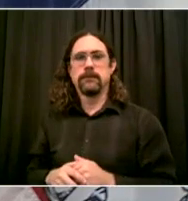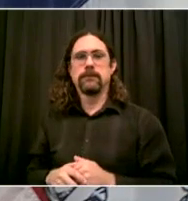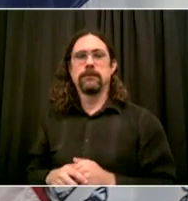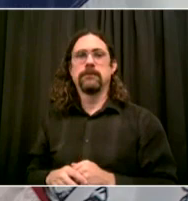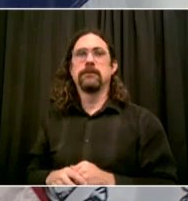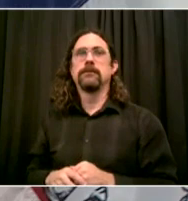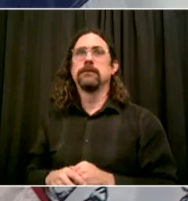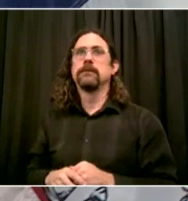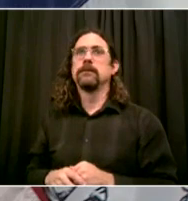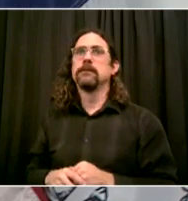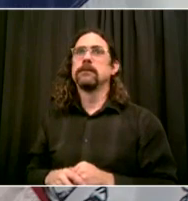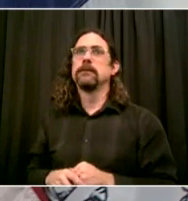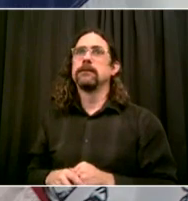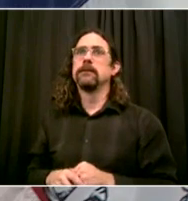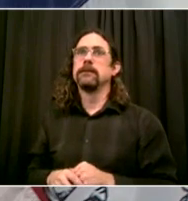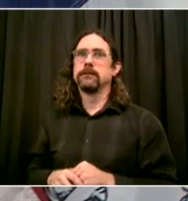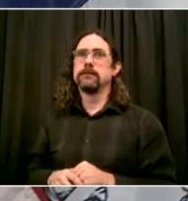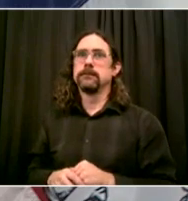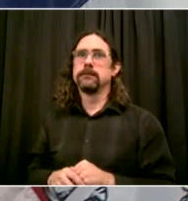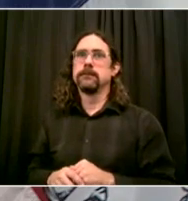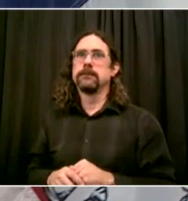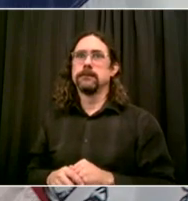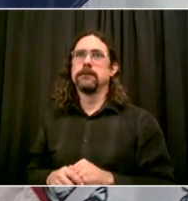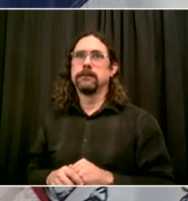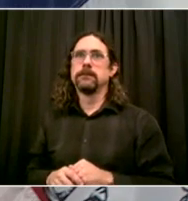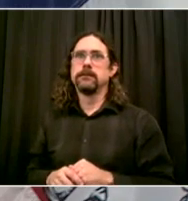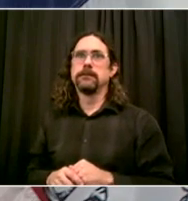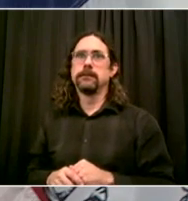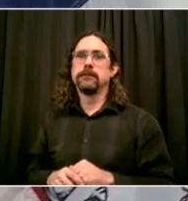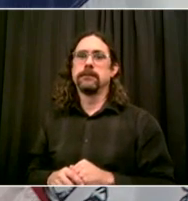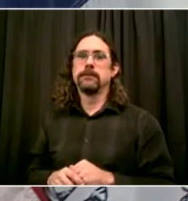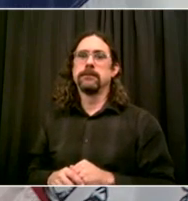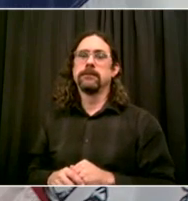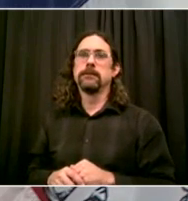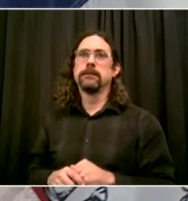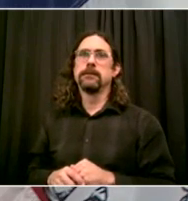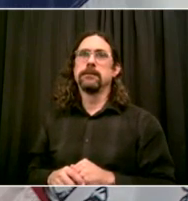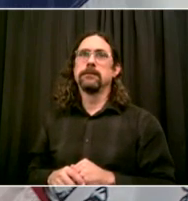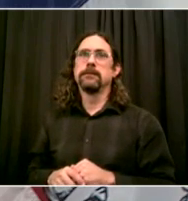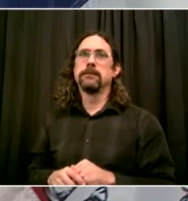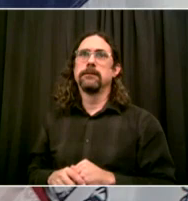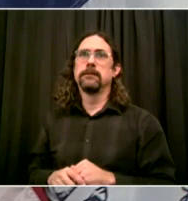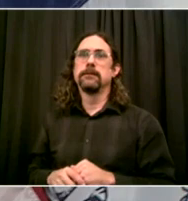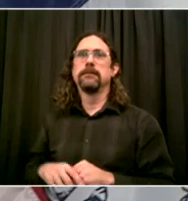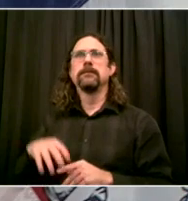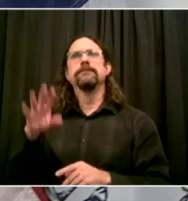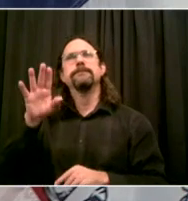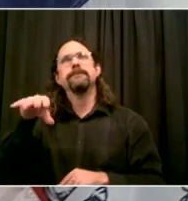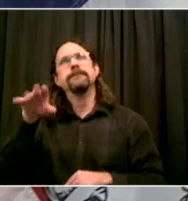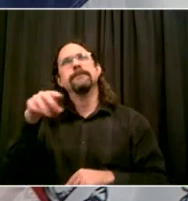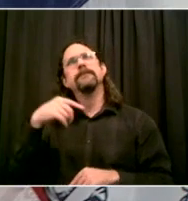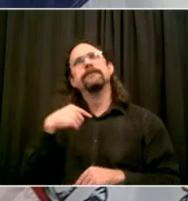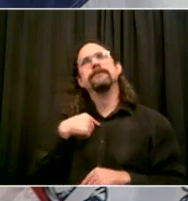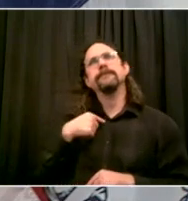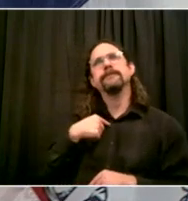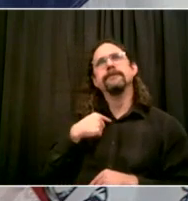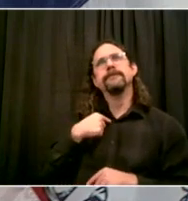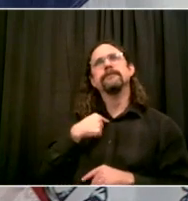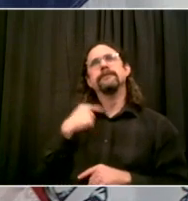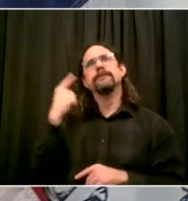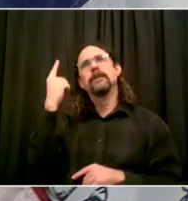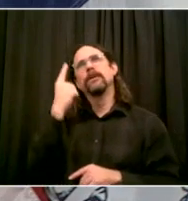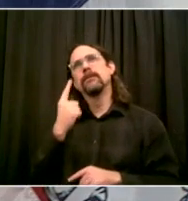Hey, good morning, Mr. Mayor. I'm wondering, we reported today that city health officials felt